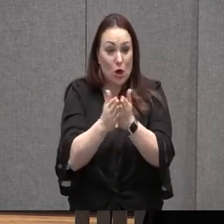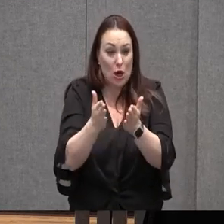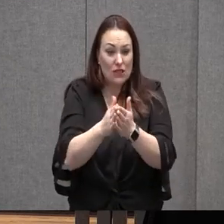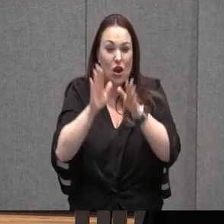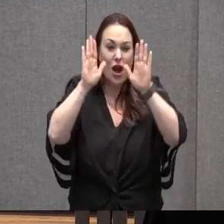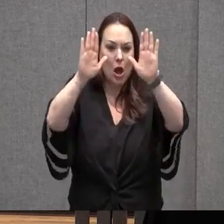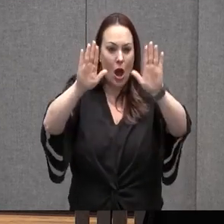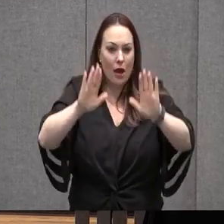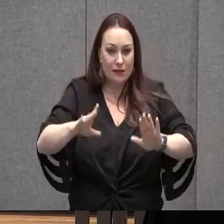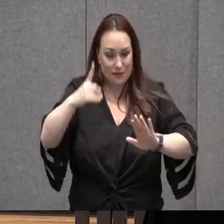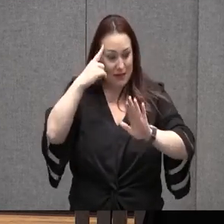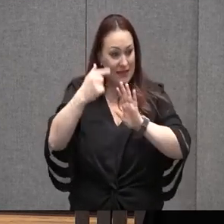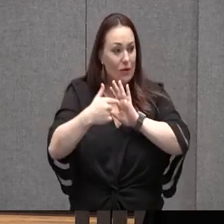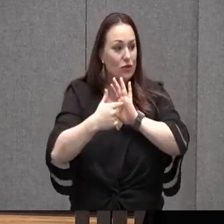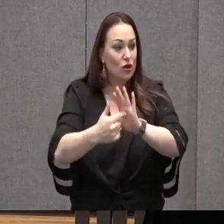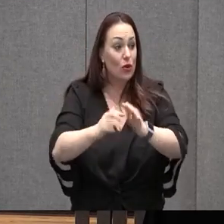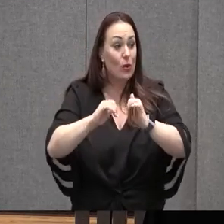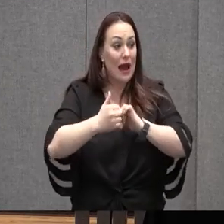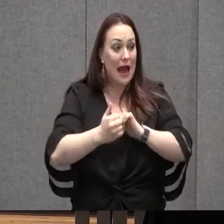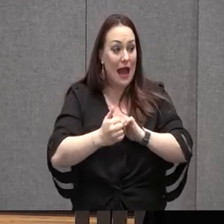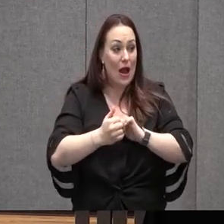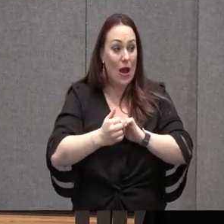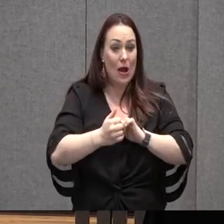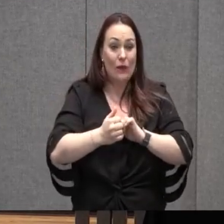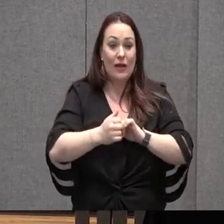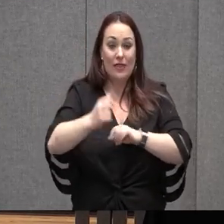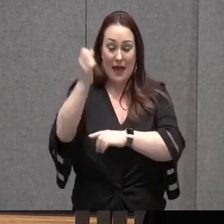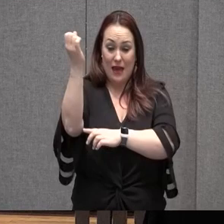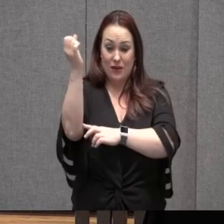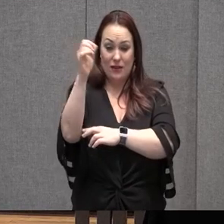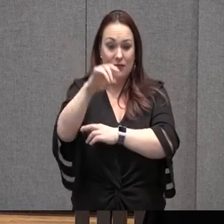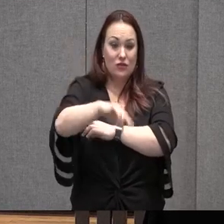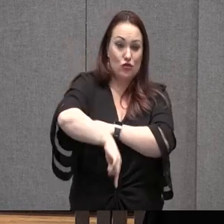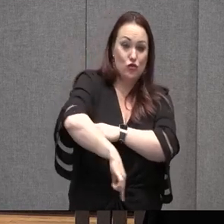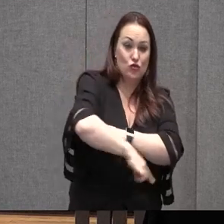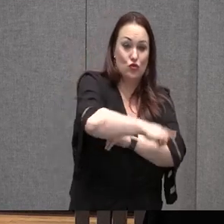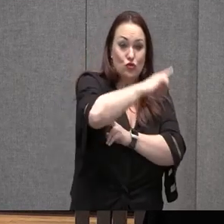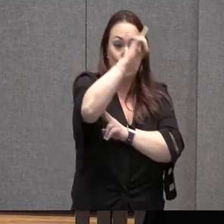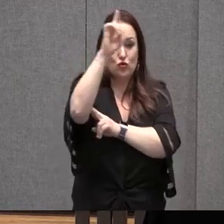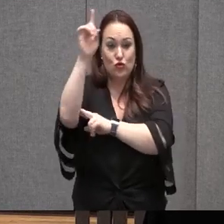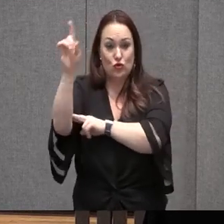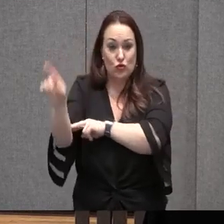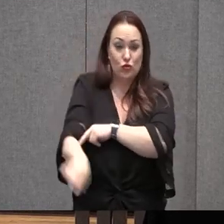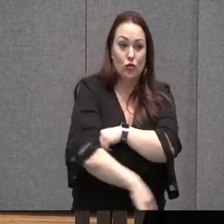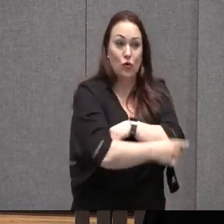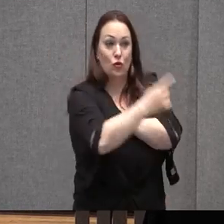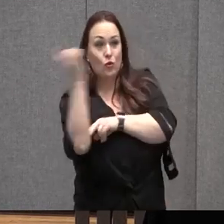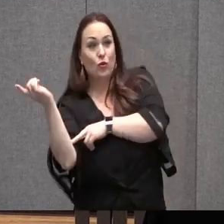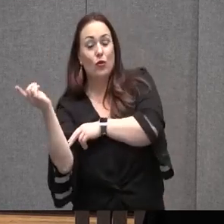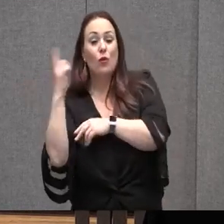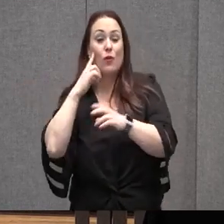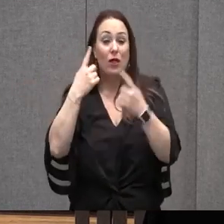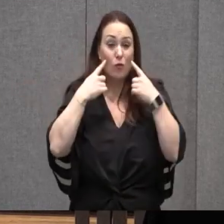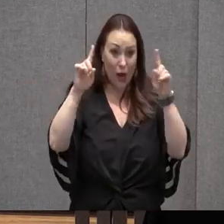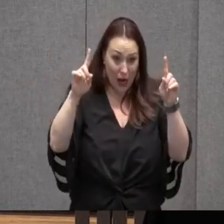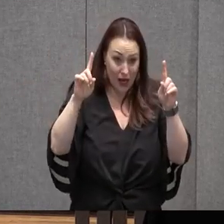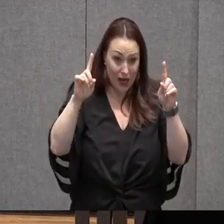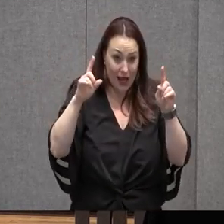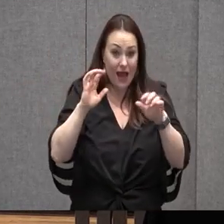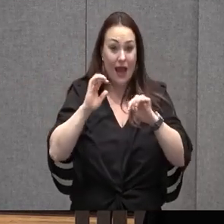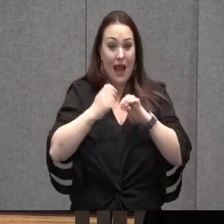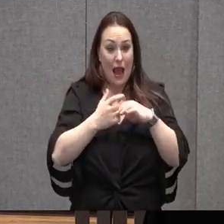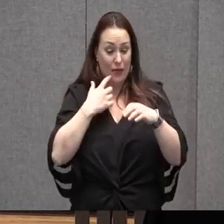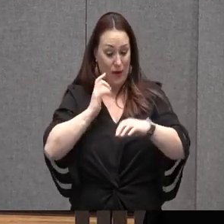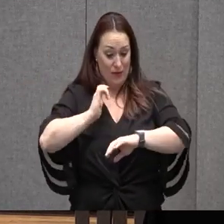they show how the trebuchets, I hope I said that right, worked. Oh, how wow. they would